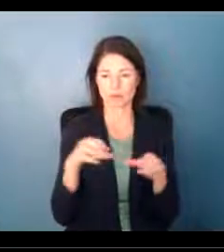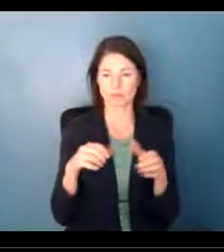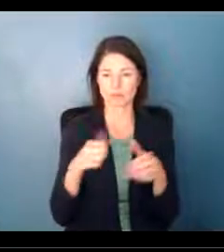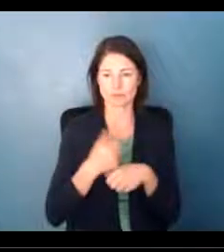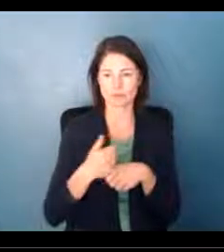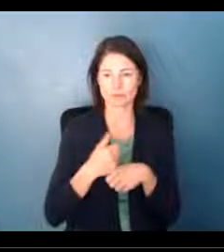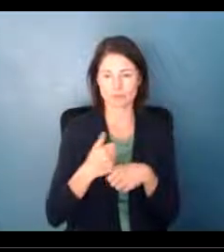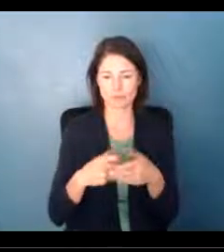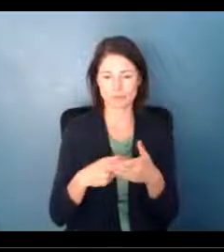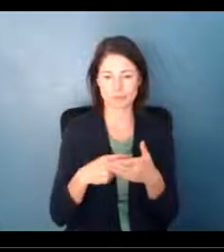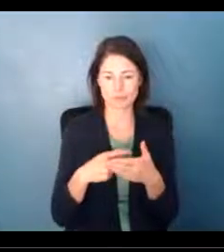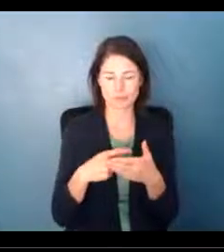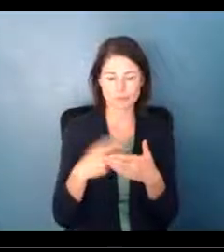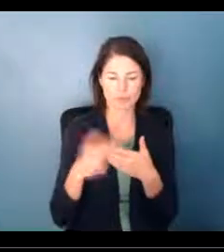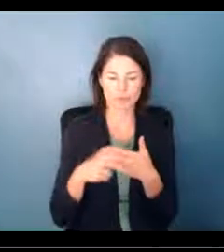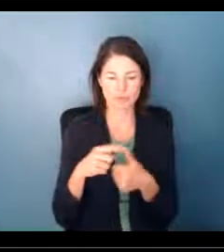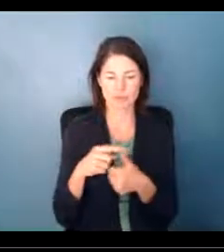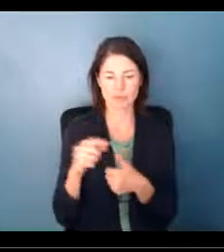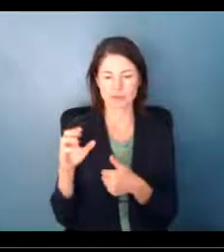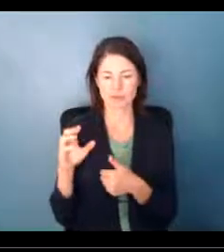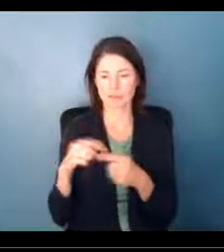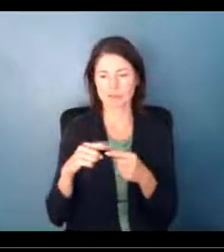6, also the